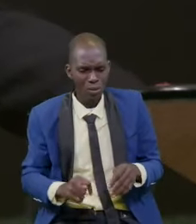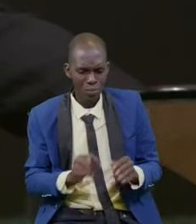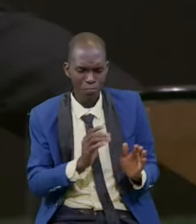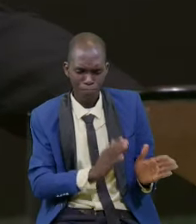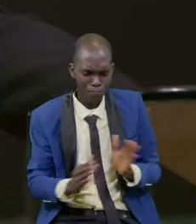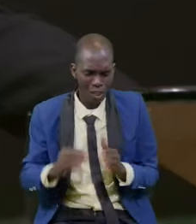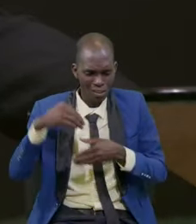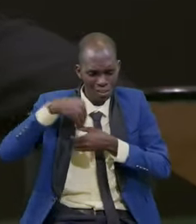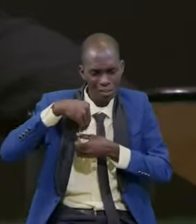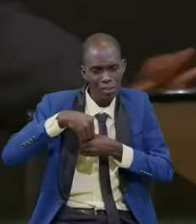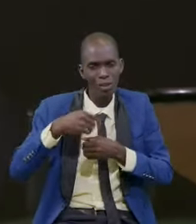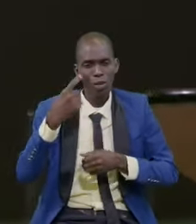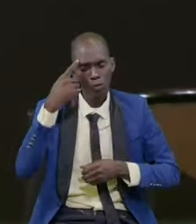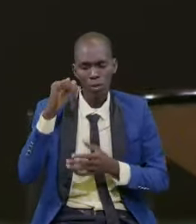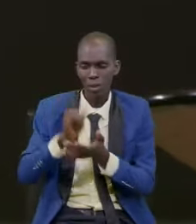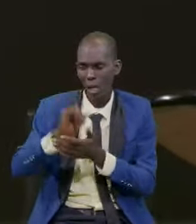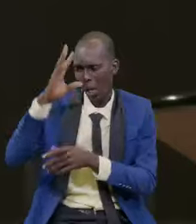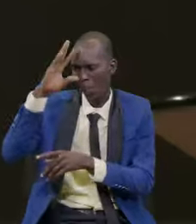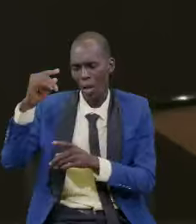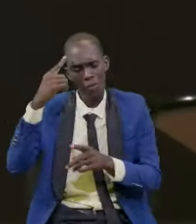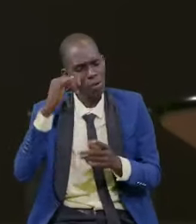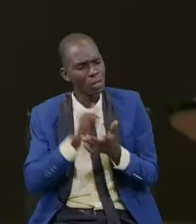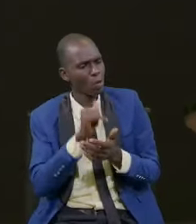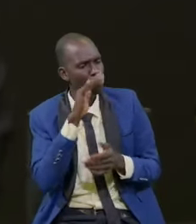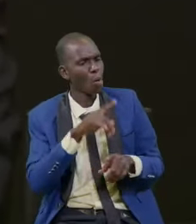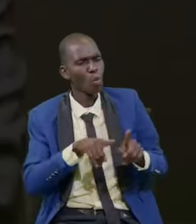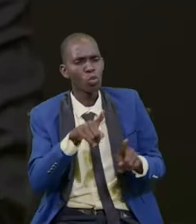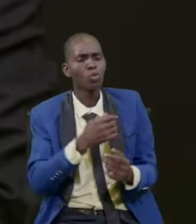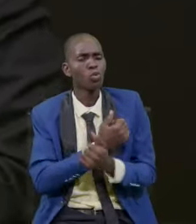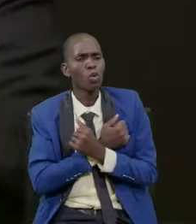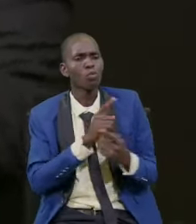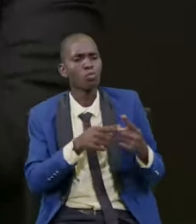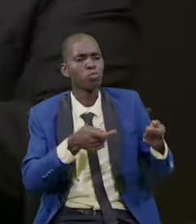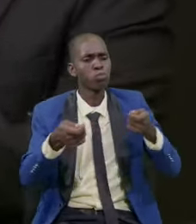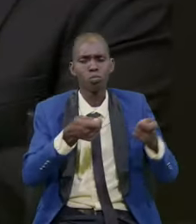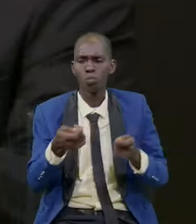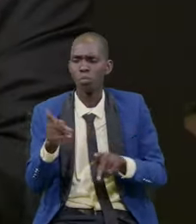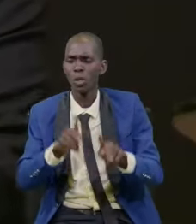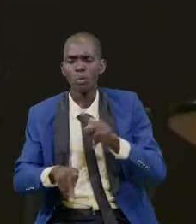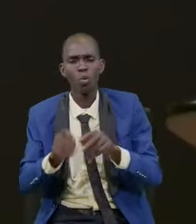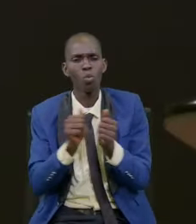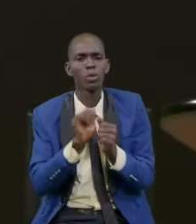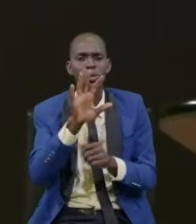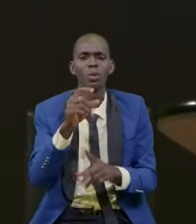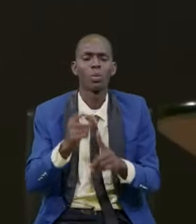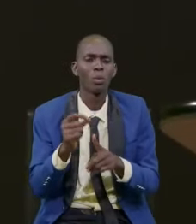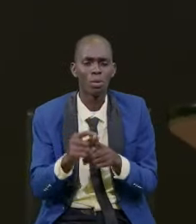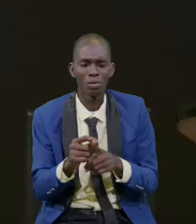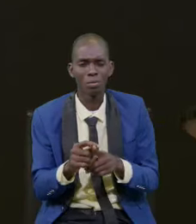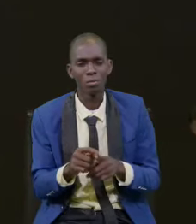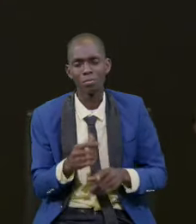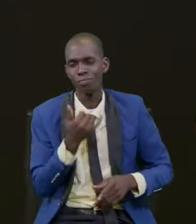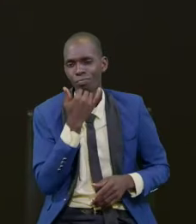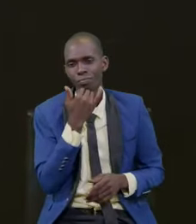the life of a woman, and wants to control with words. You see somebody